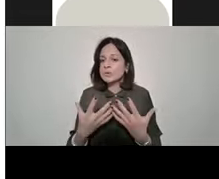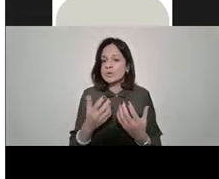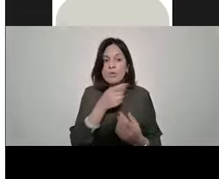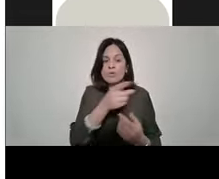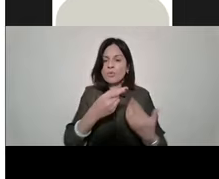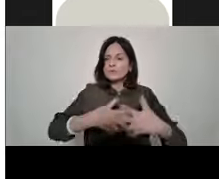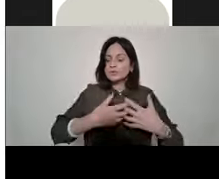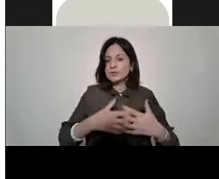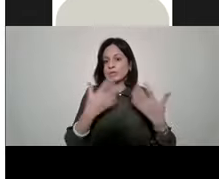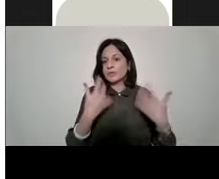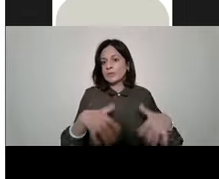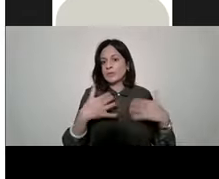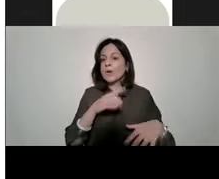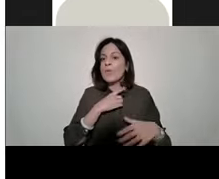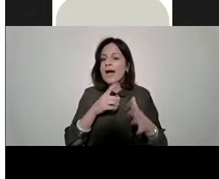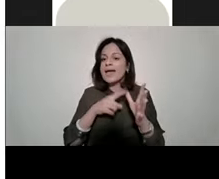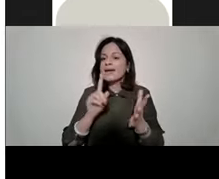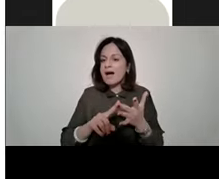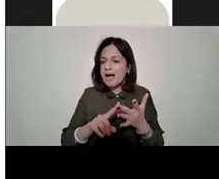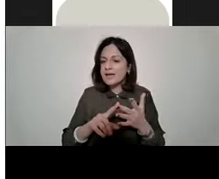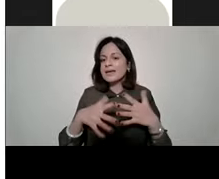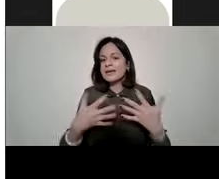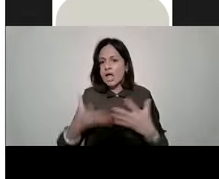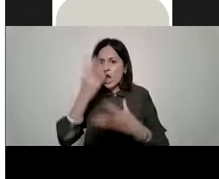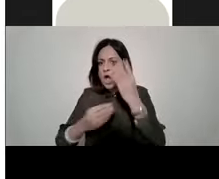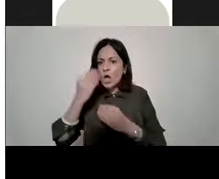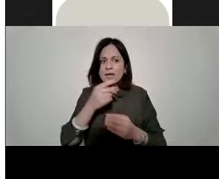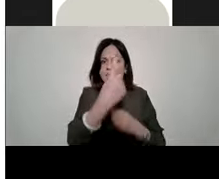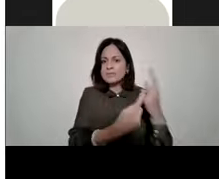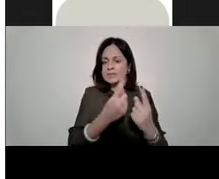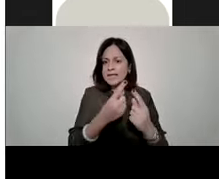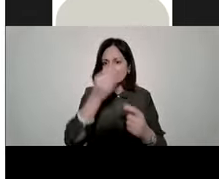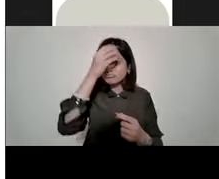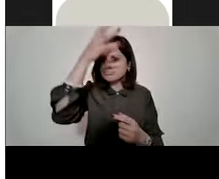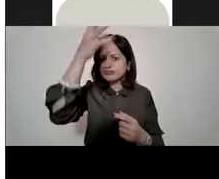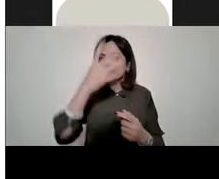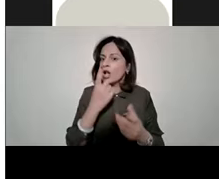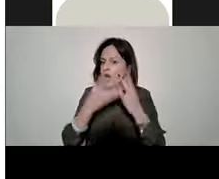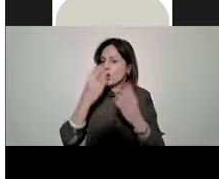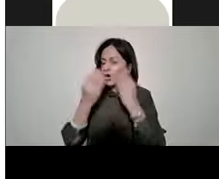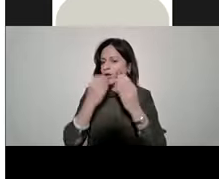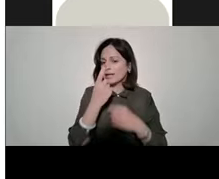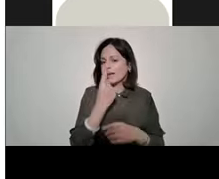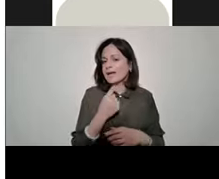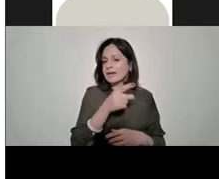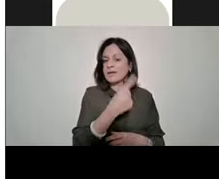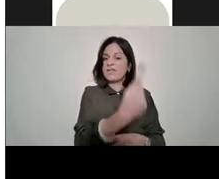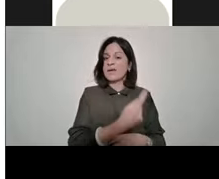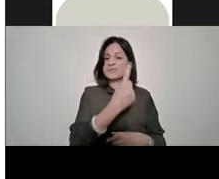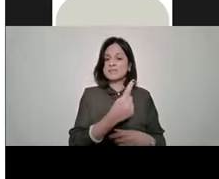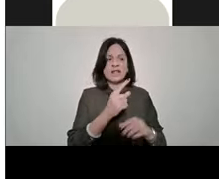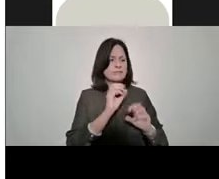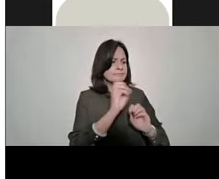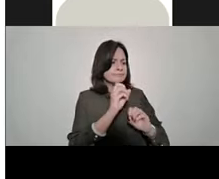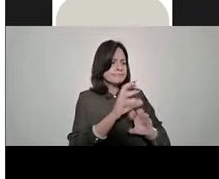machines, of course, is the artificial intelligence and the learning that they can do. So they can learn. So they're not just filled up with